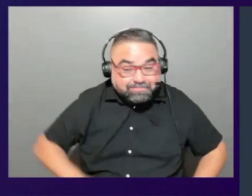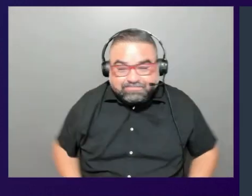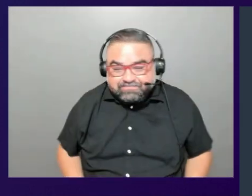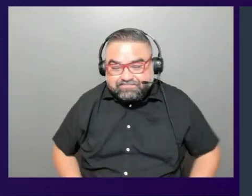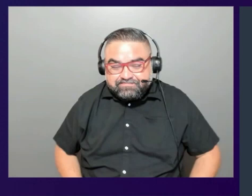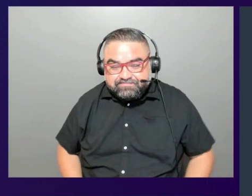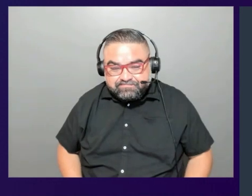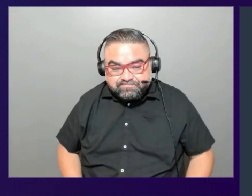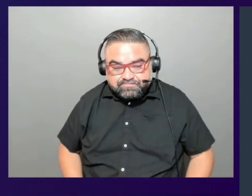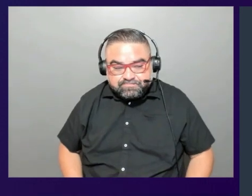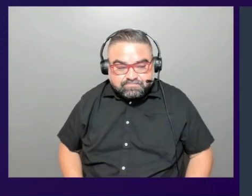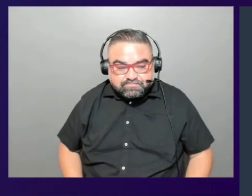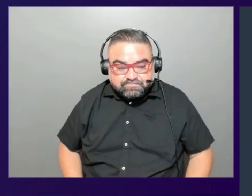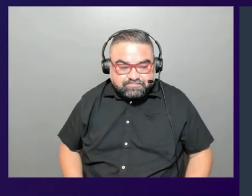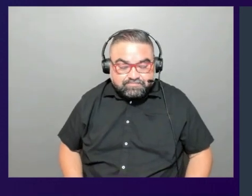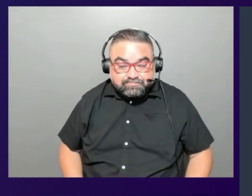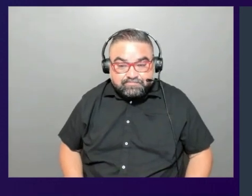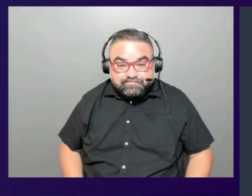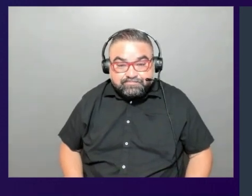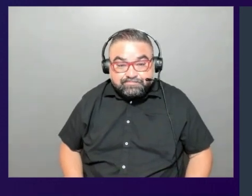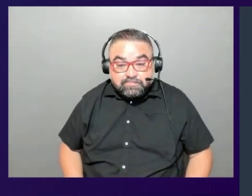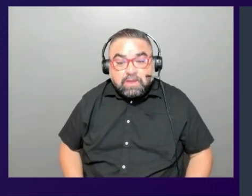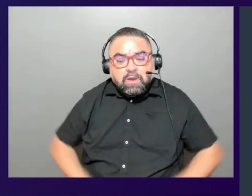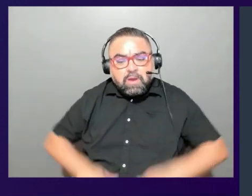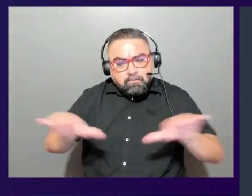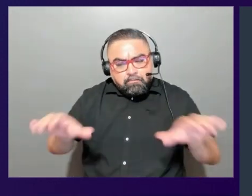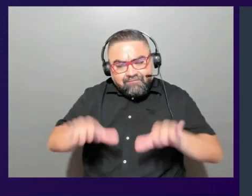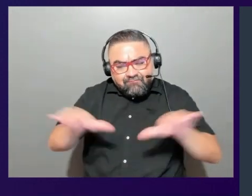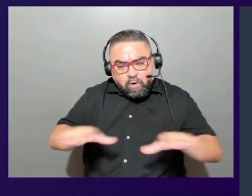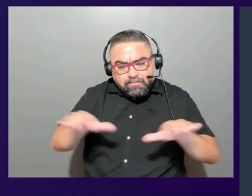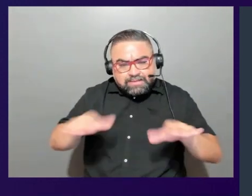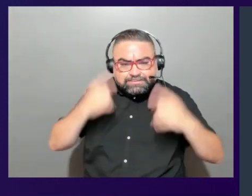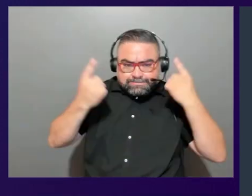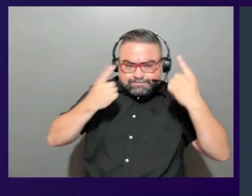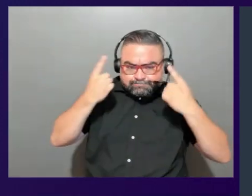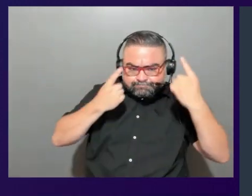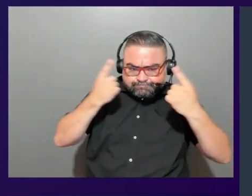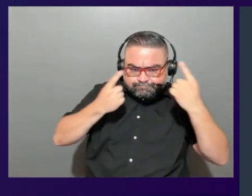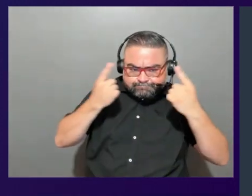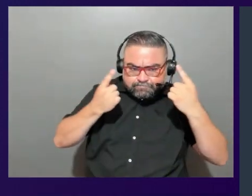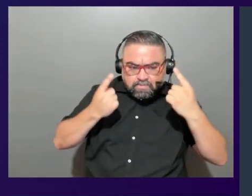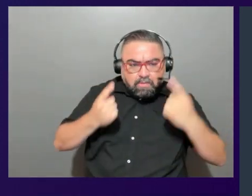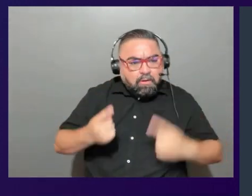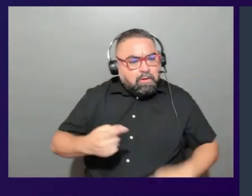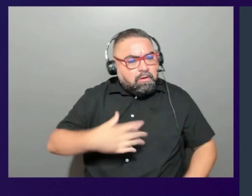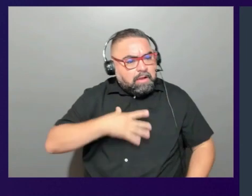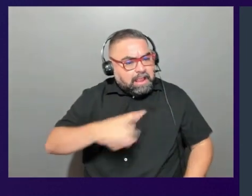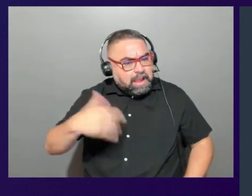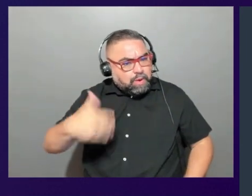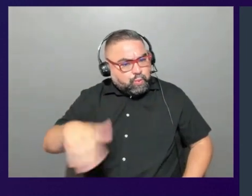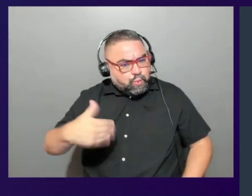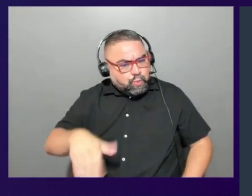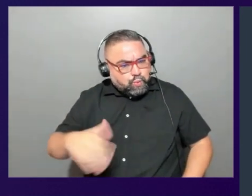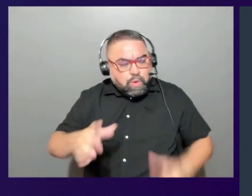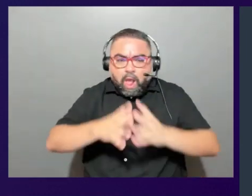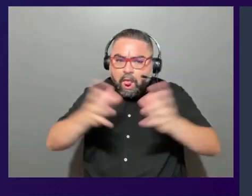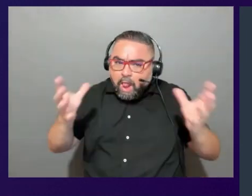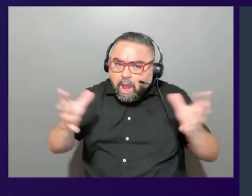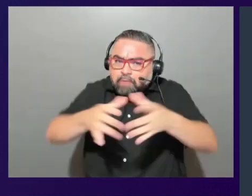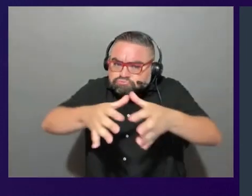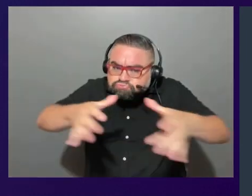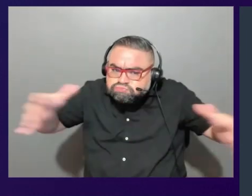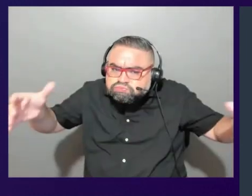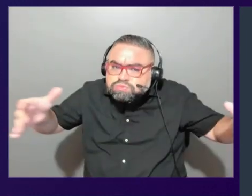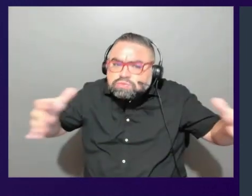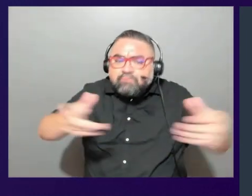So when we're looking at performance considerations, customers like that they can get this massive performance and scale from both object and file